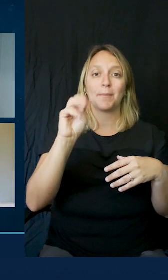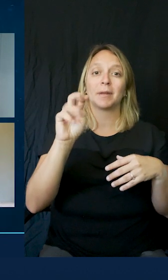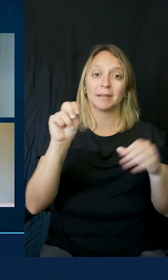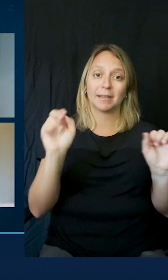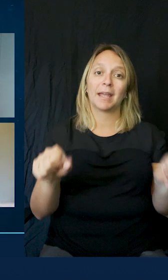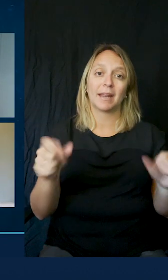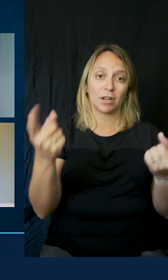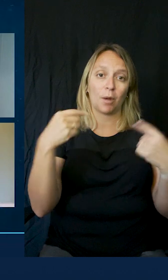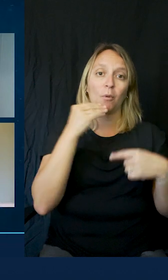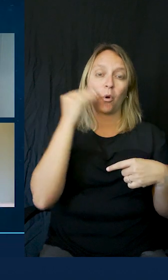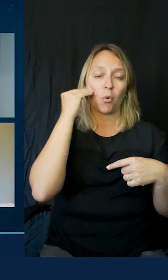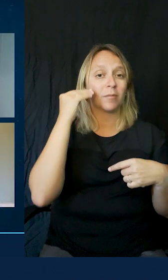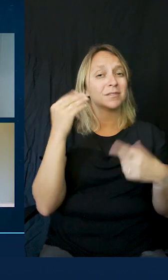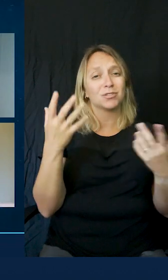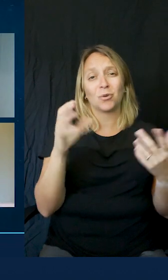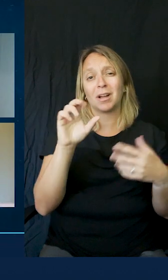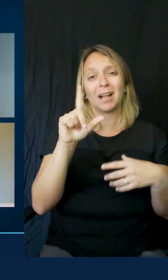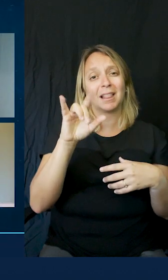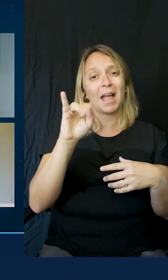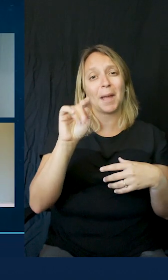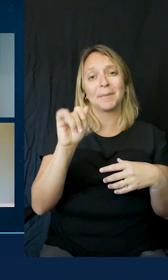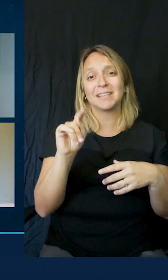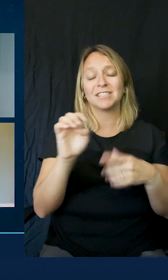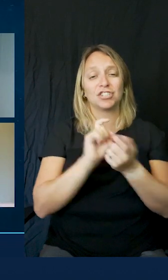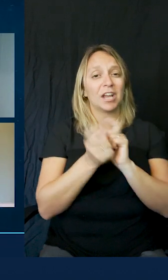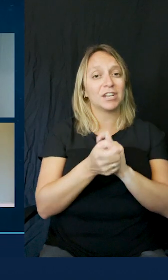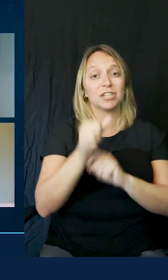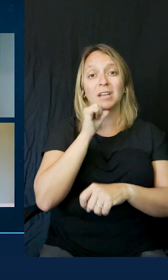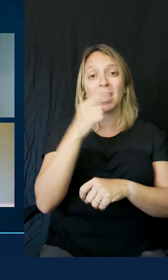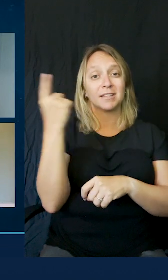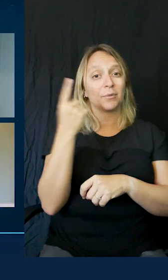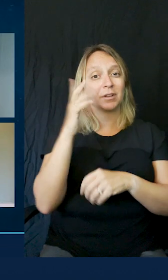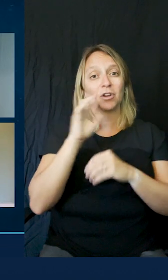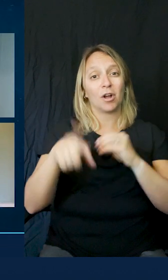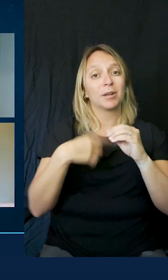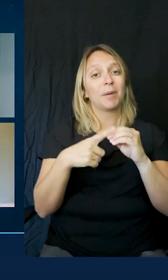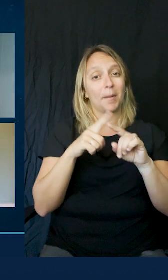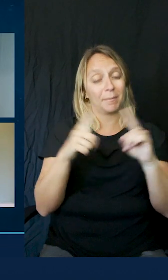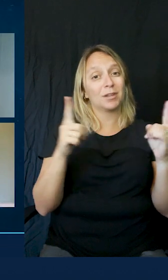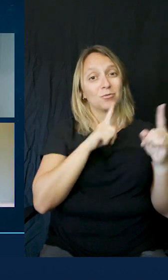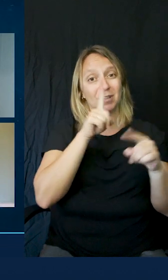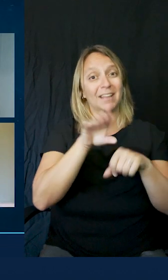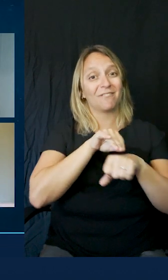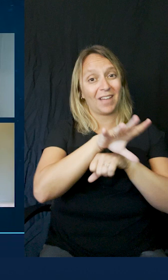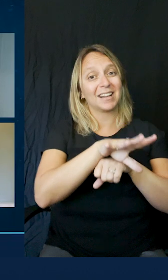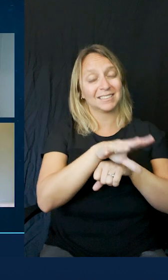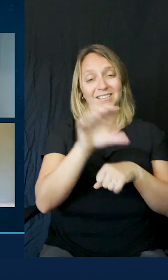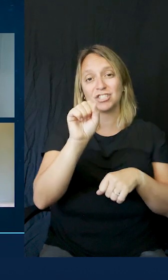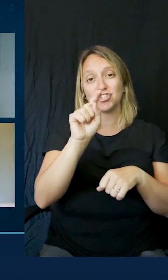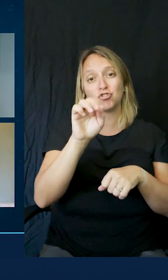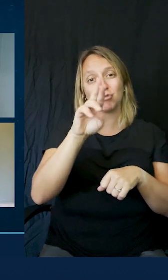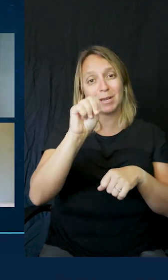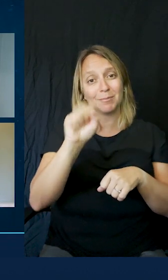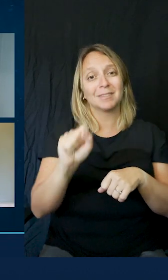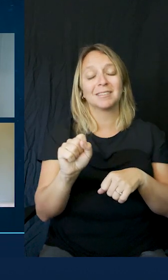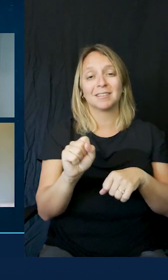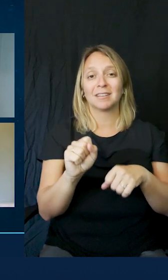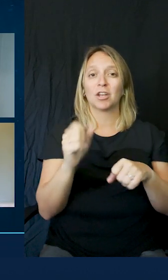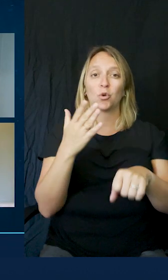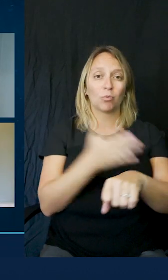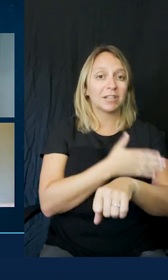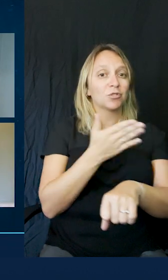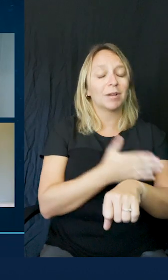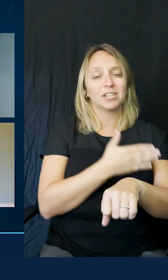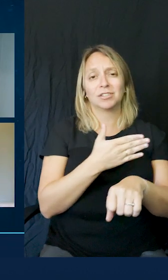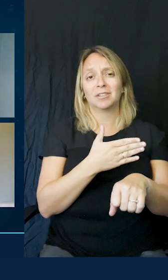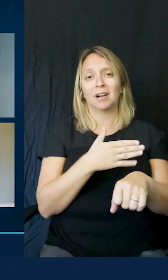home. So climate change is not something that we talked about tonight, but it's a big deal because as the streams, we talked about stream restoration,